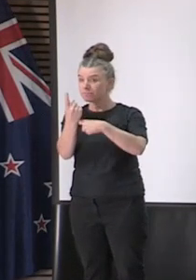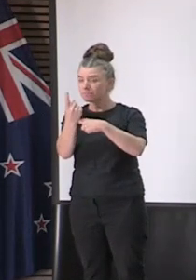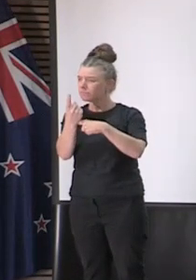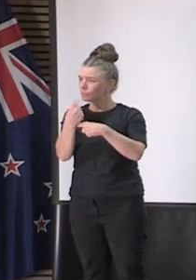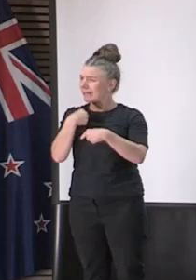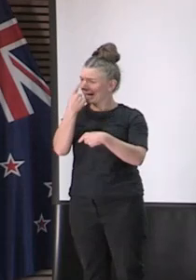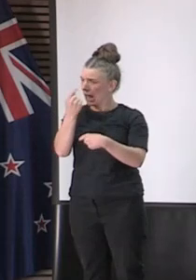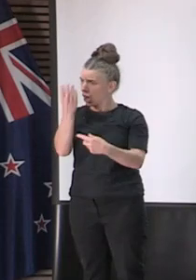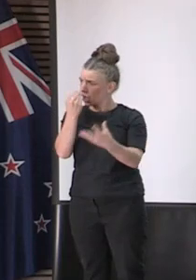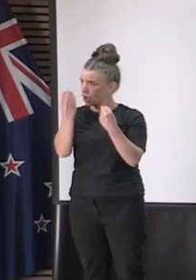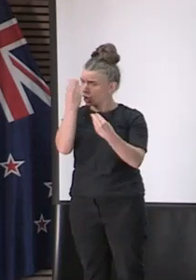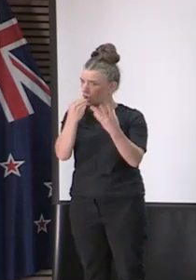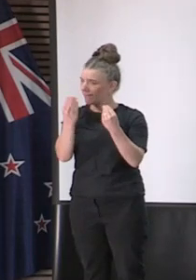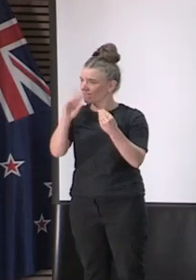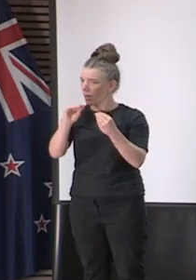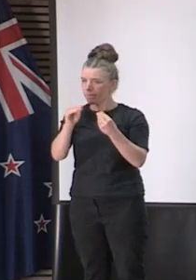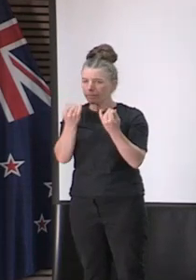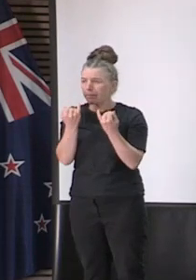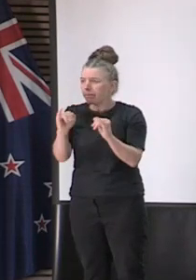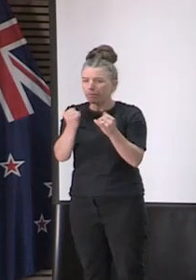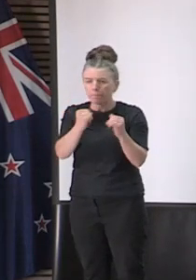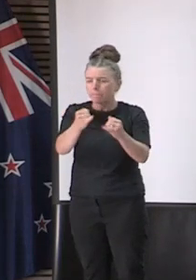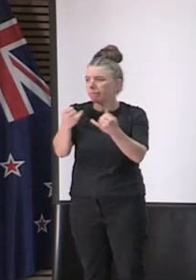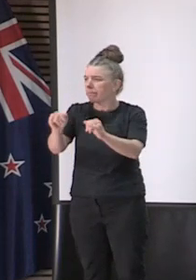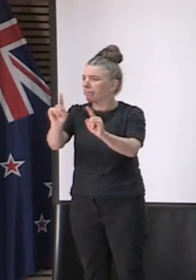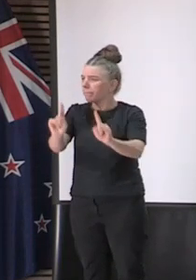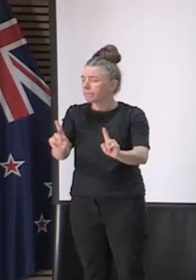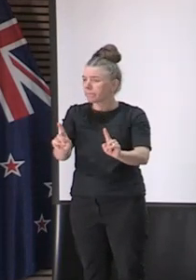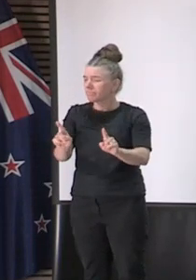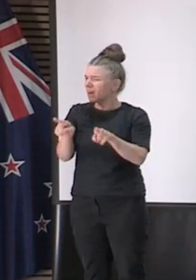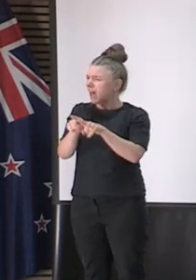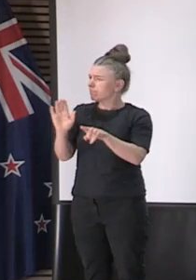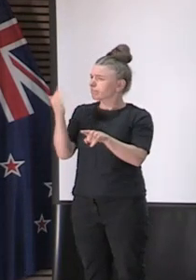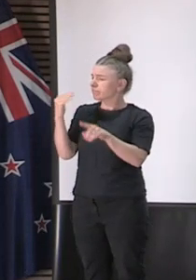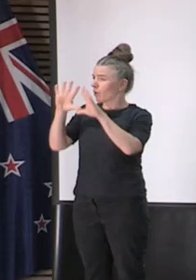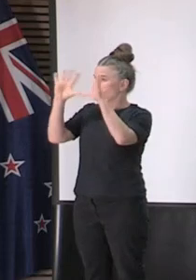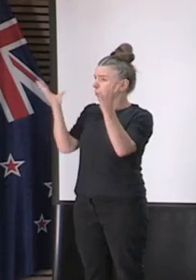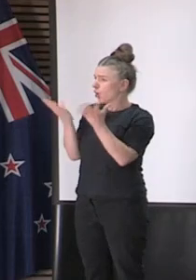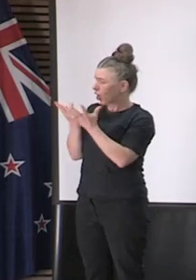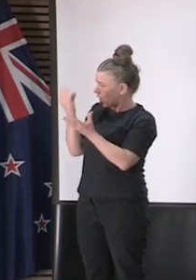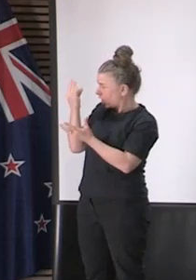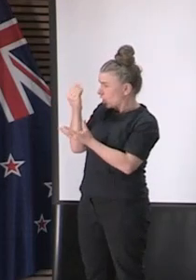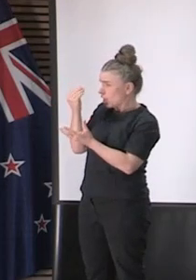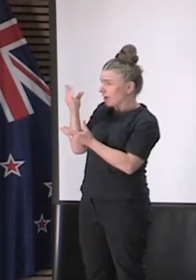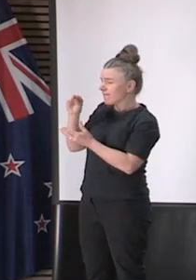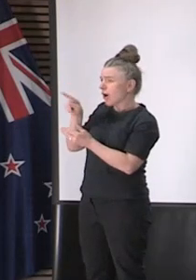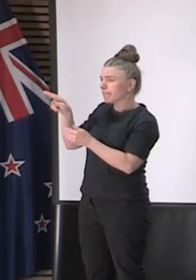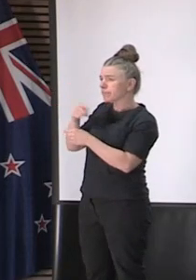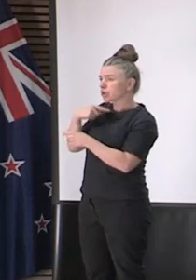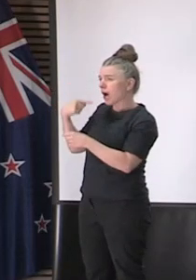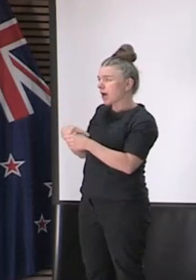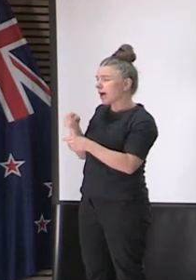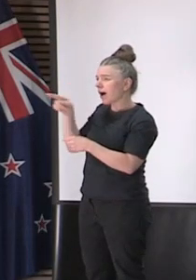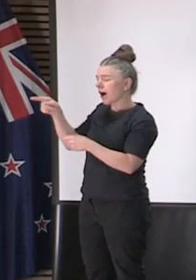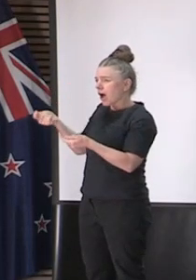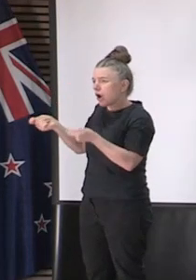and their health responses. In the same way that actually the world learnt a lot from China's response, their use of a lockdown